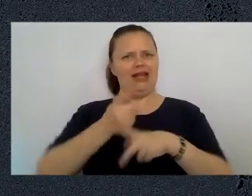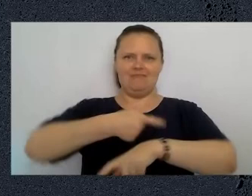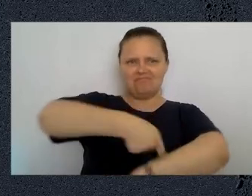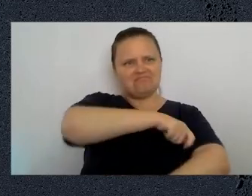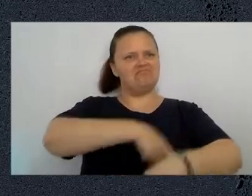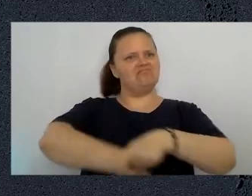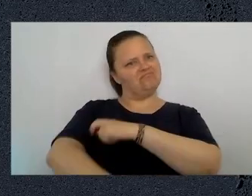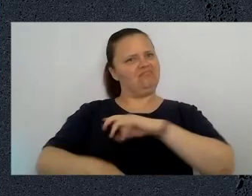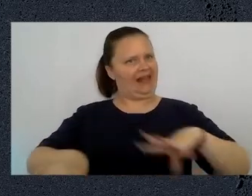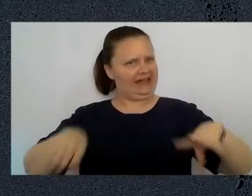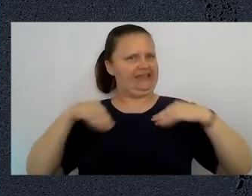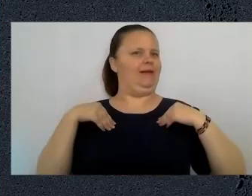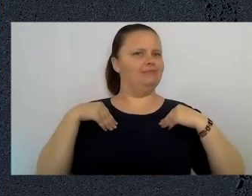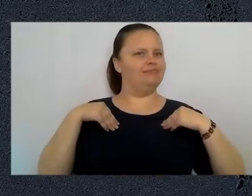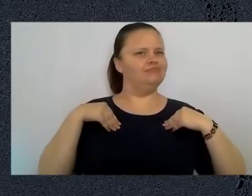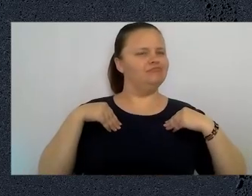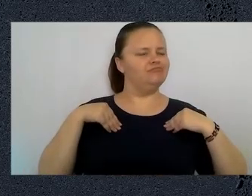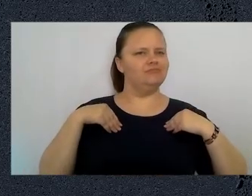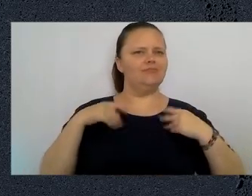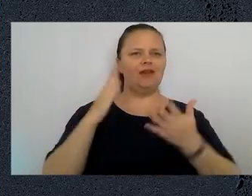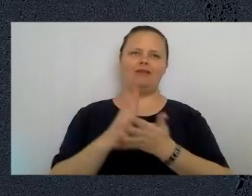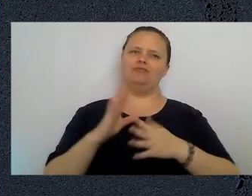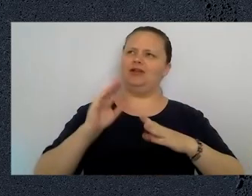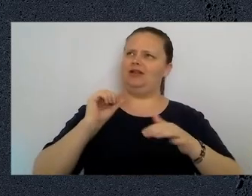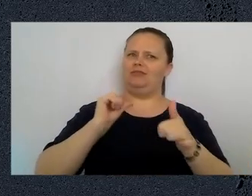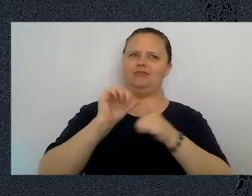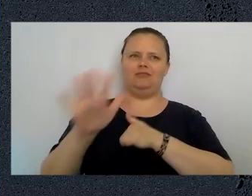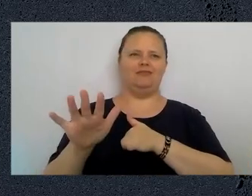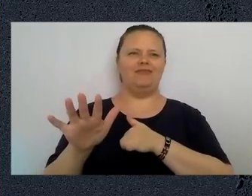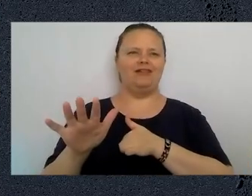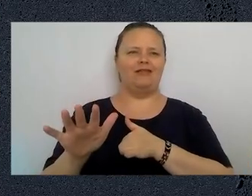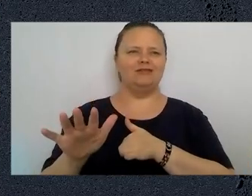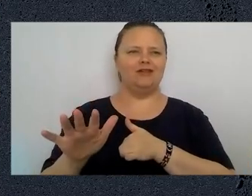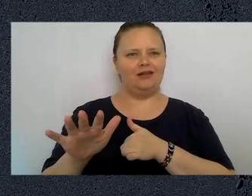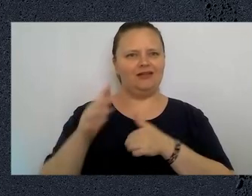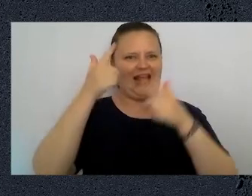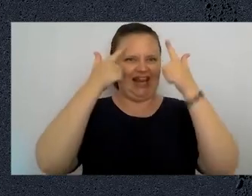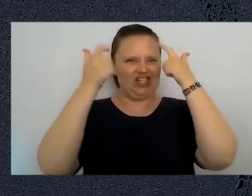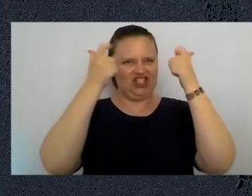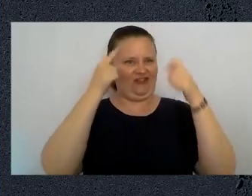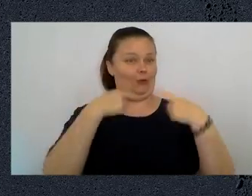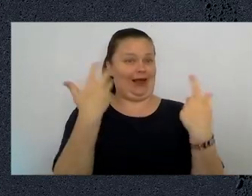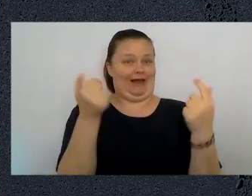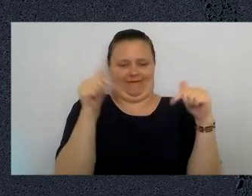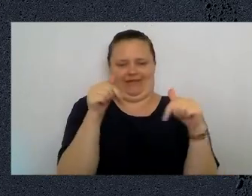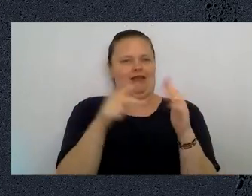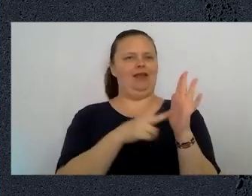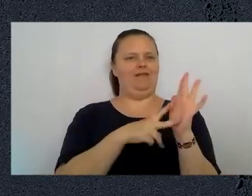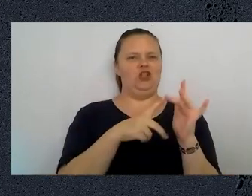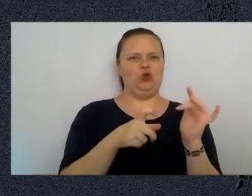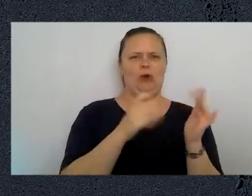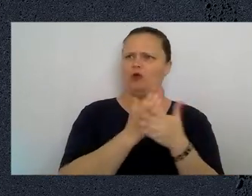to account. Mm-hmm. And that's such a fantastic initiative that we have here in Victoria. It opens